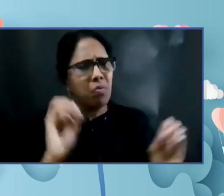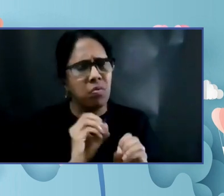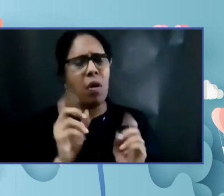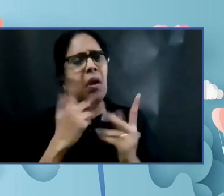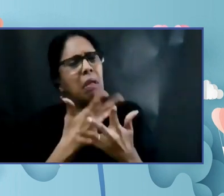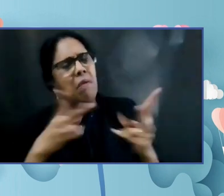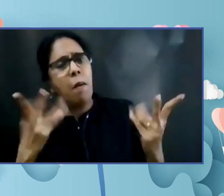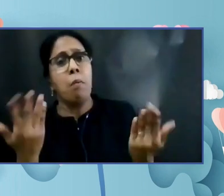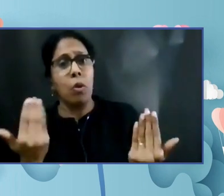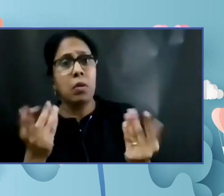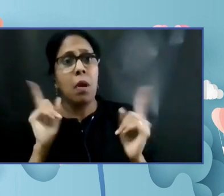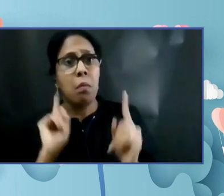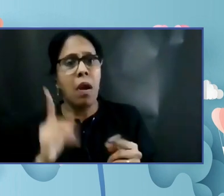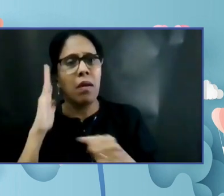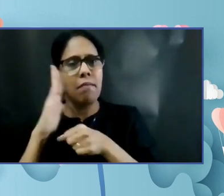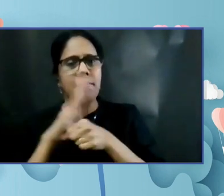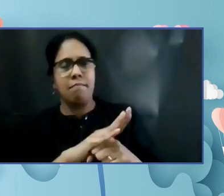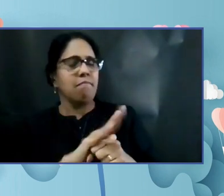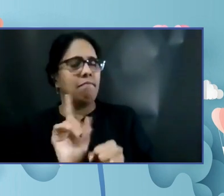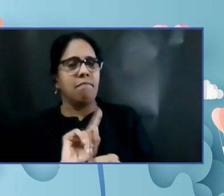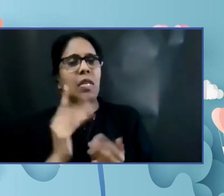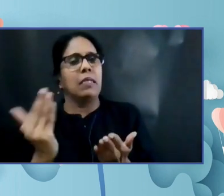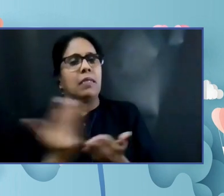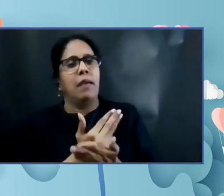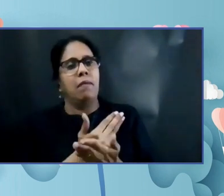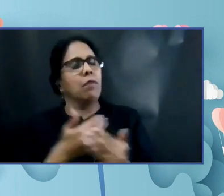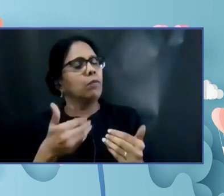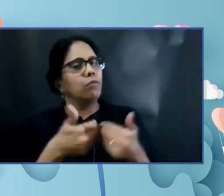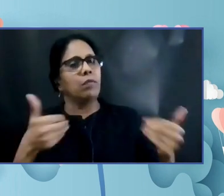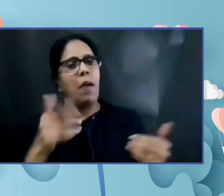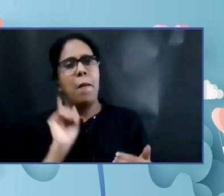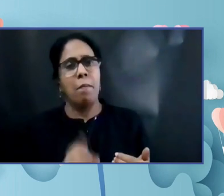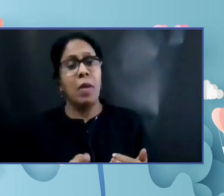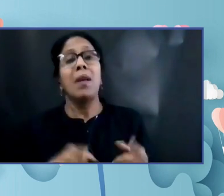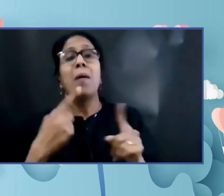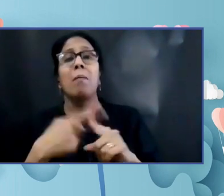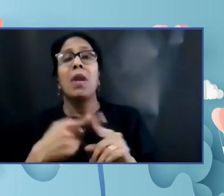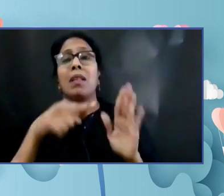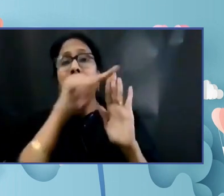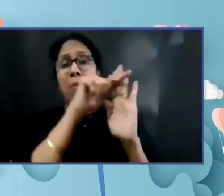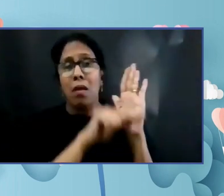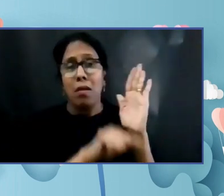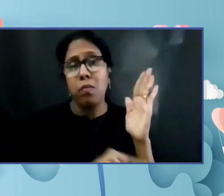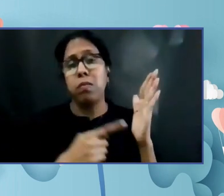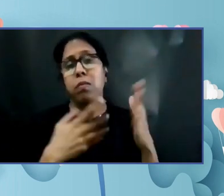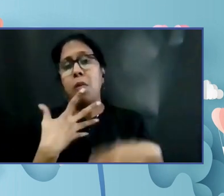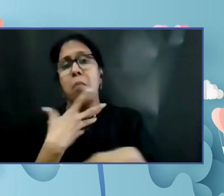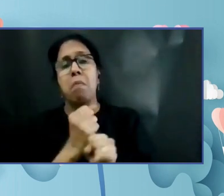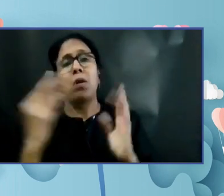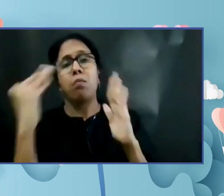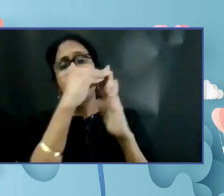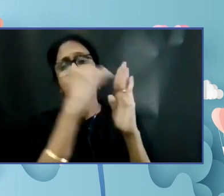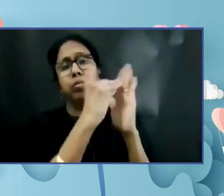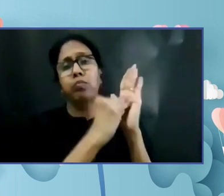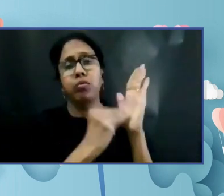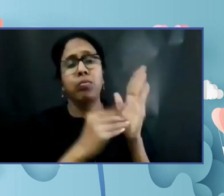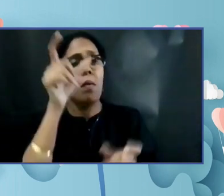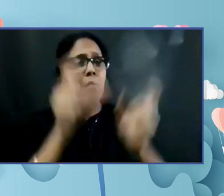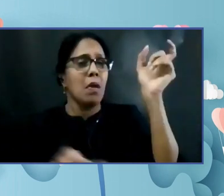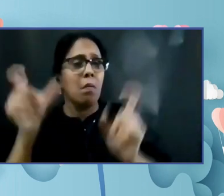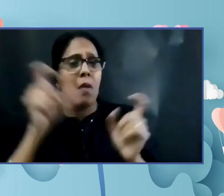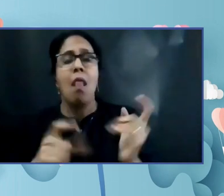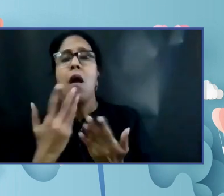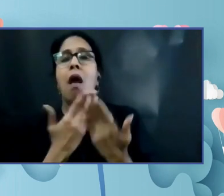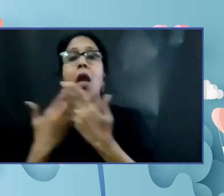non-discriminatory. We can make policies that ensure that people of all abilities are educated and taken care